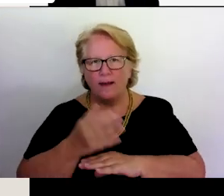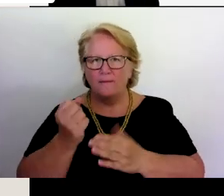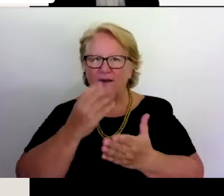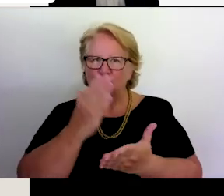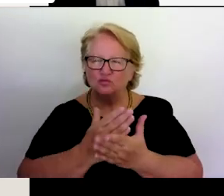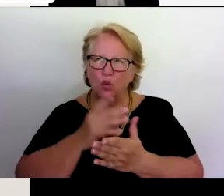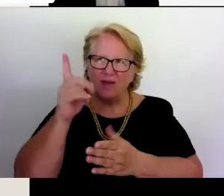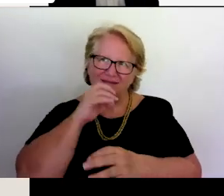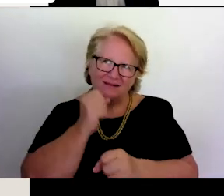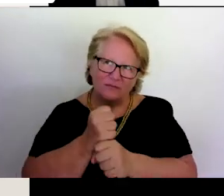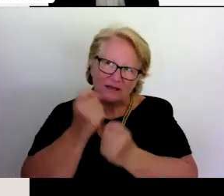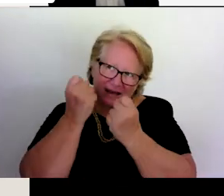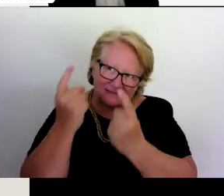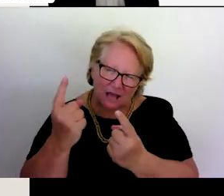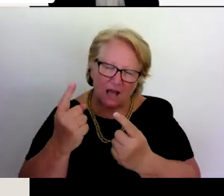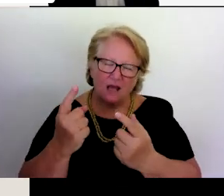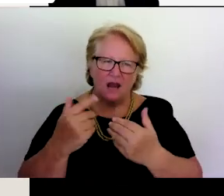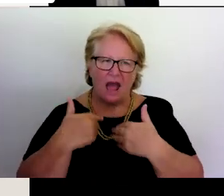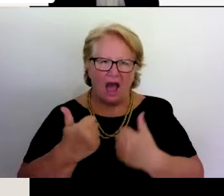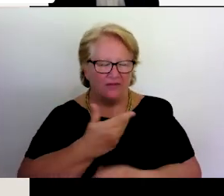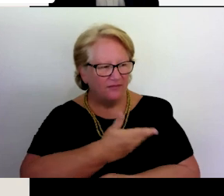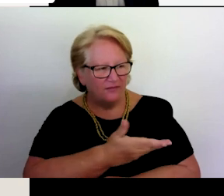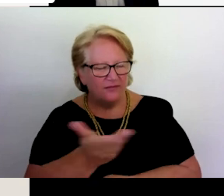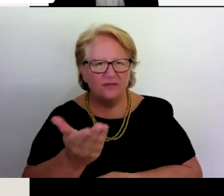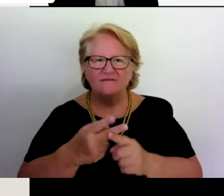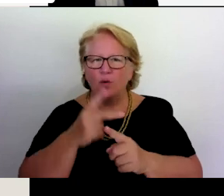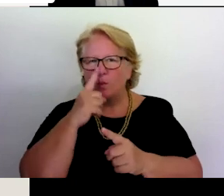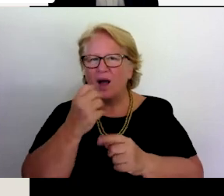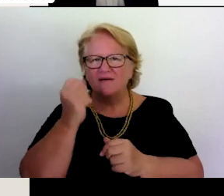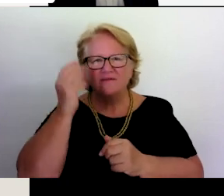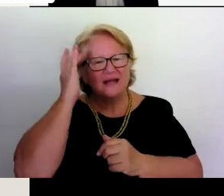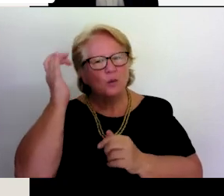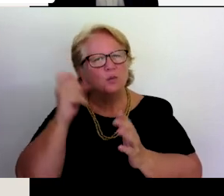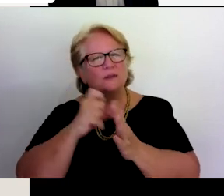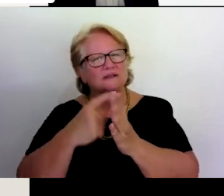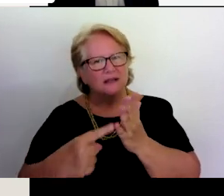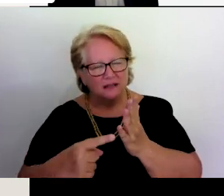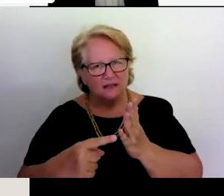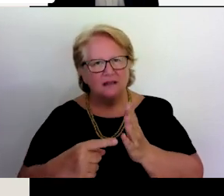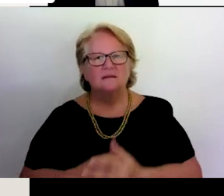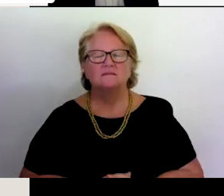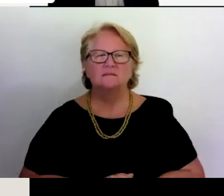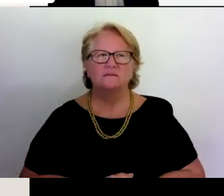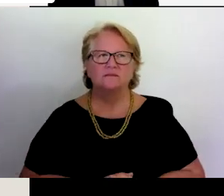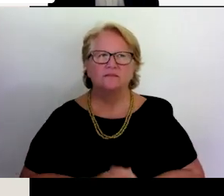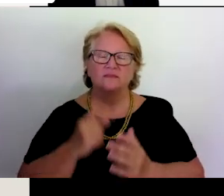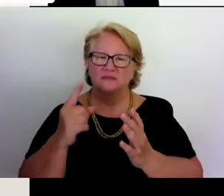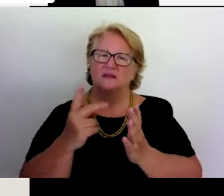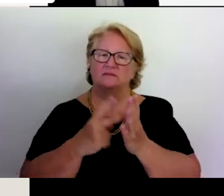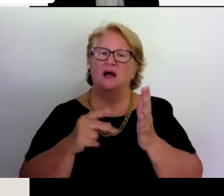government understands the health needs of people with intellectual disability and is responding to them. It's part of